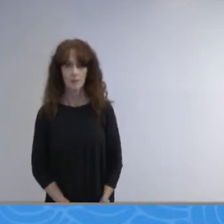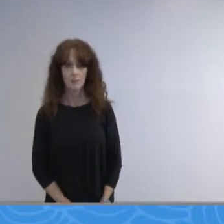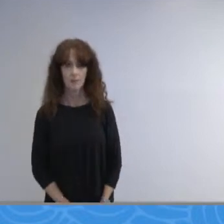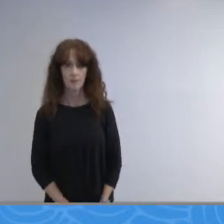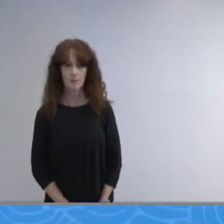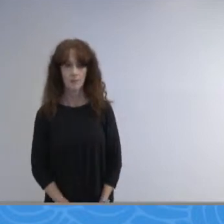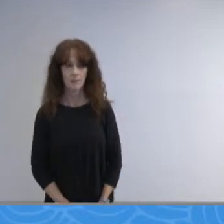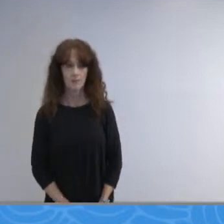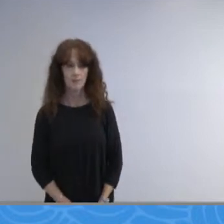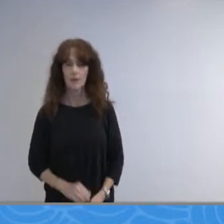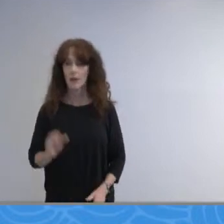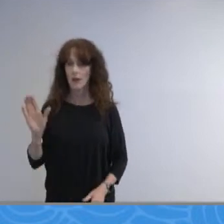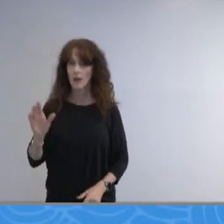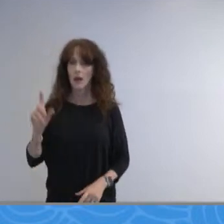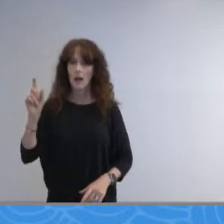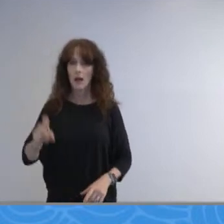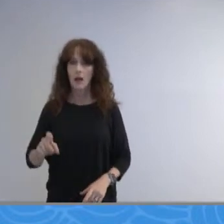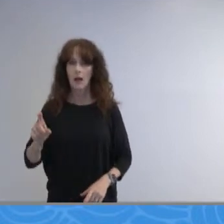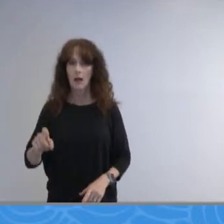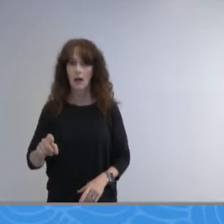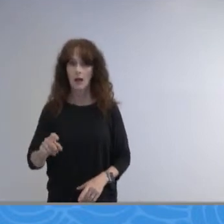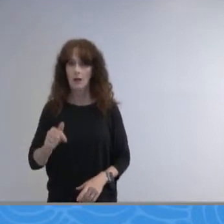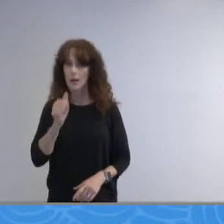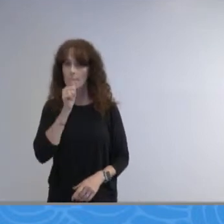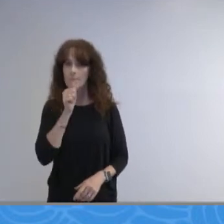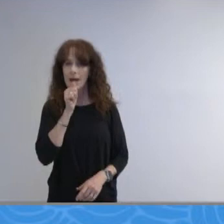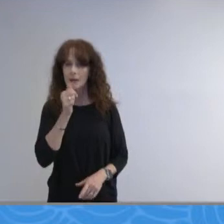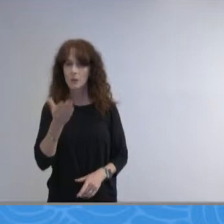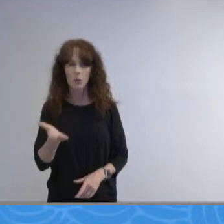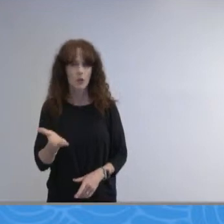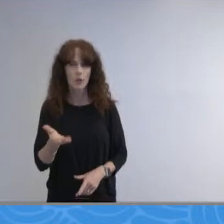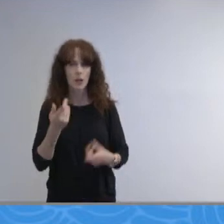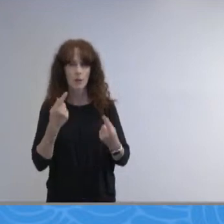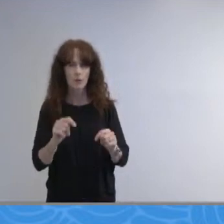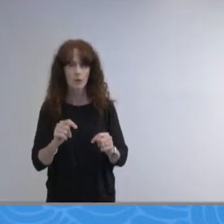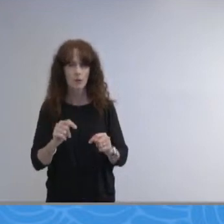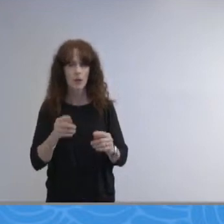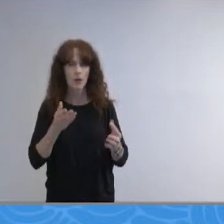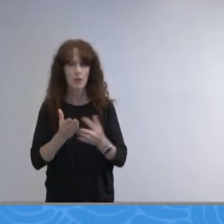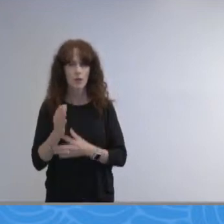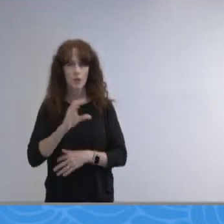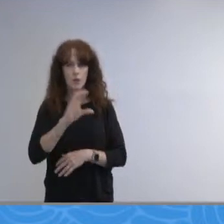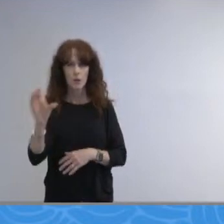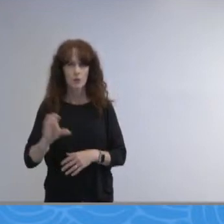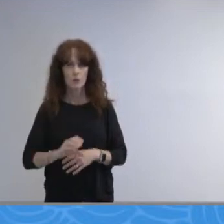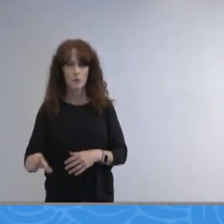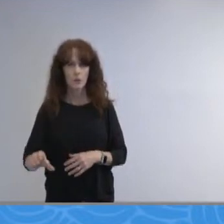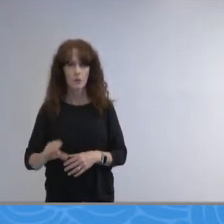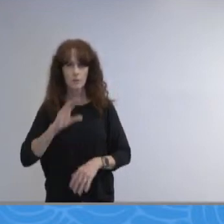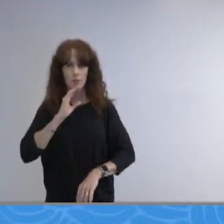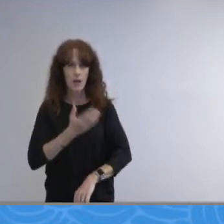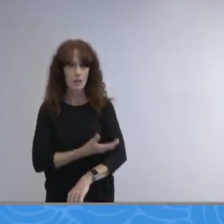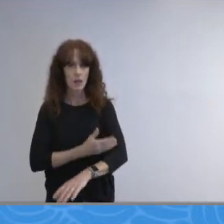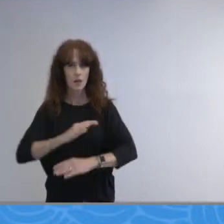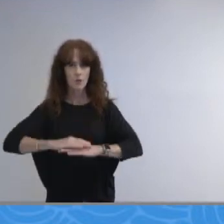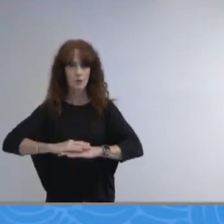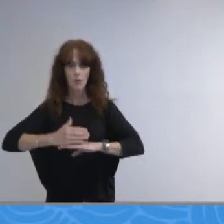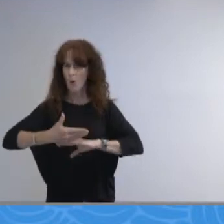Yes, Alice? I needed the password. I'm trying to go on Zoom on my daughter's